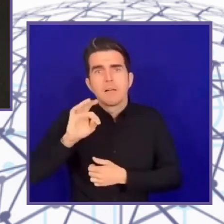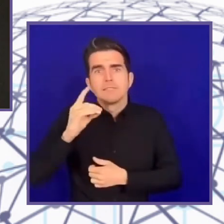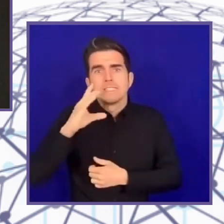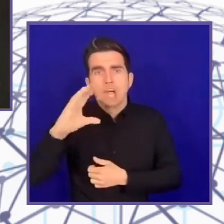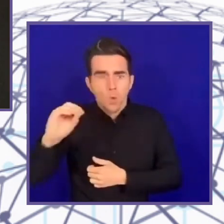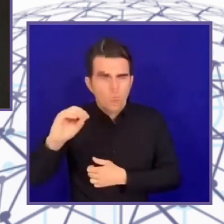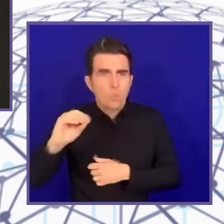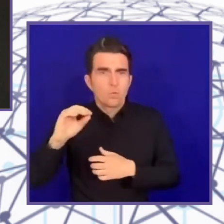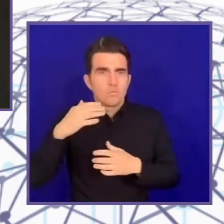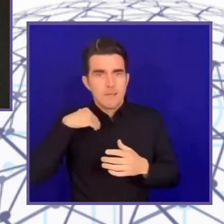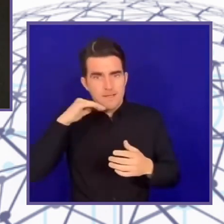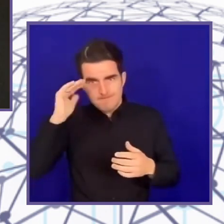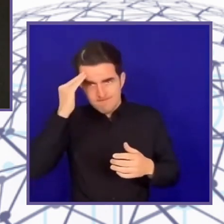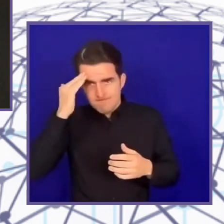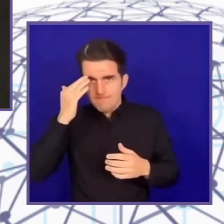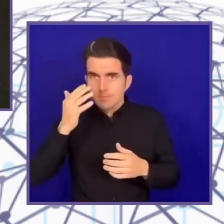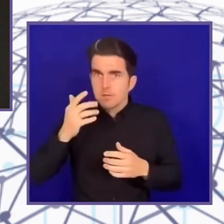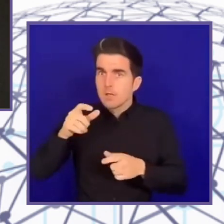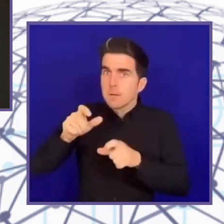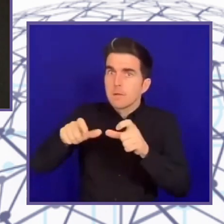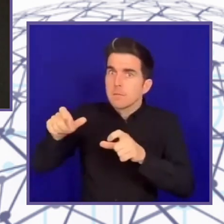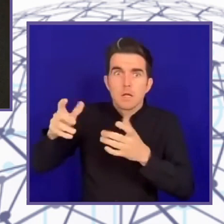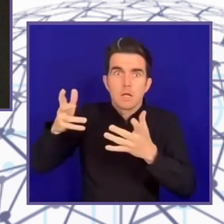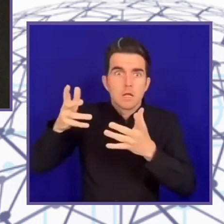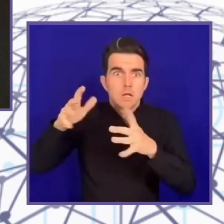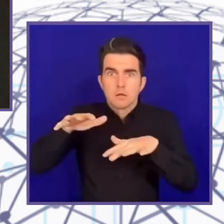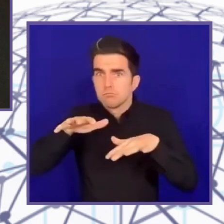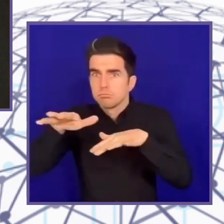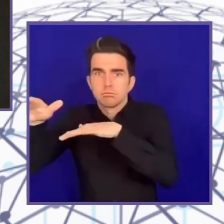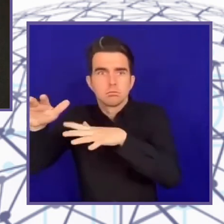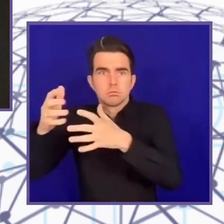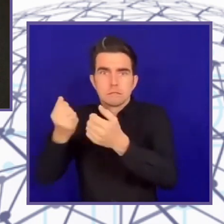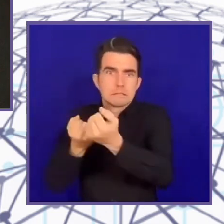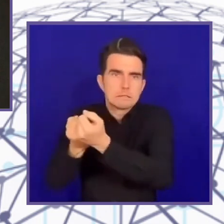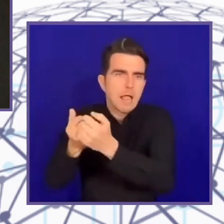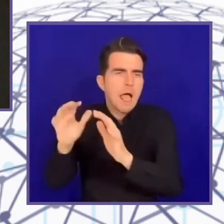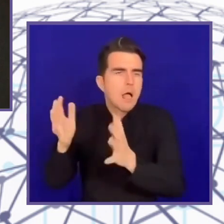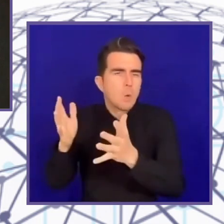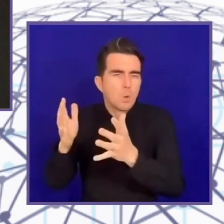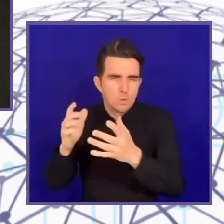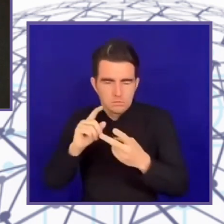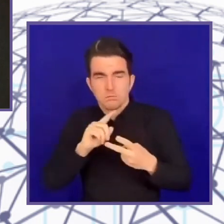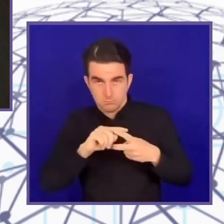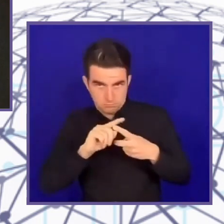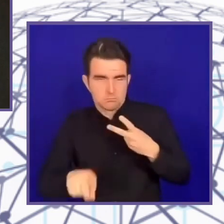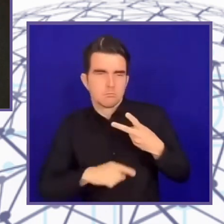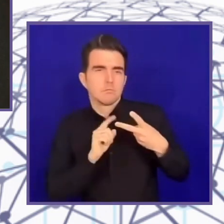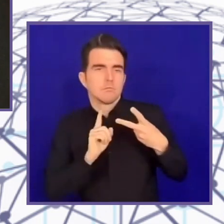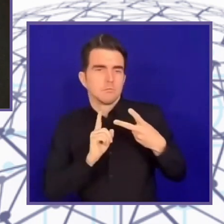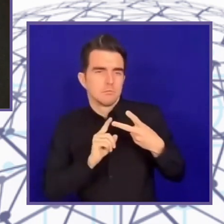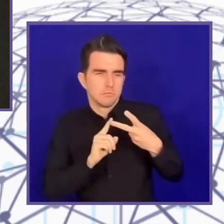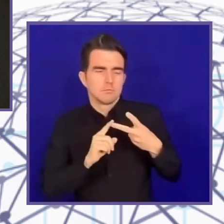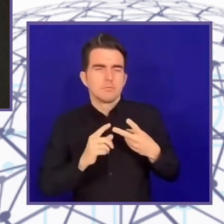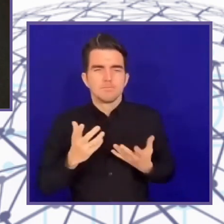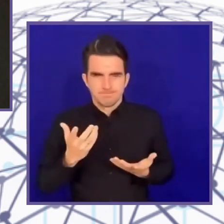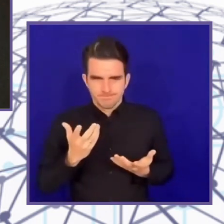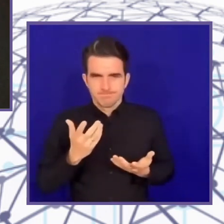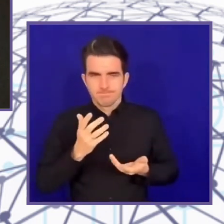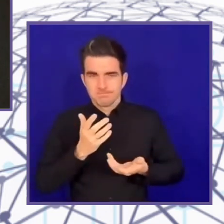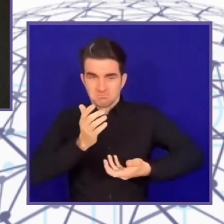of this work, they are very, very good, but in comparison to others who have more